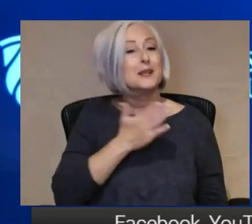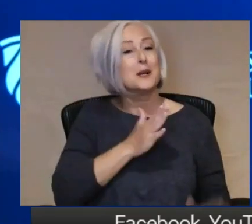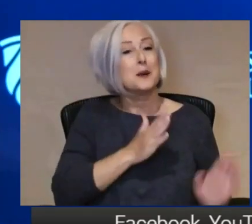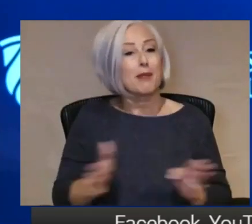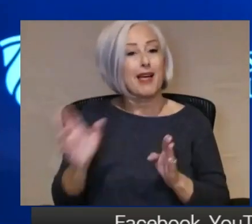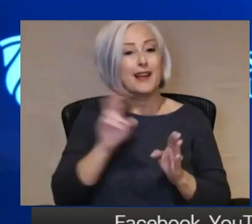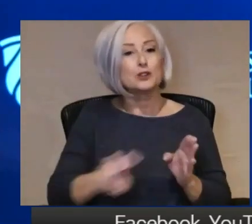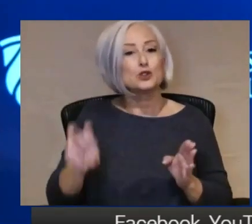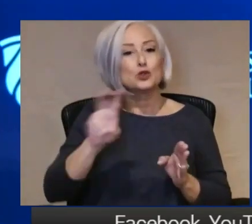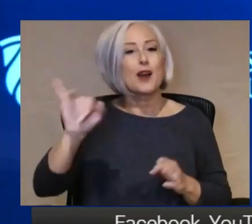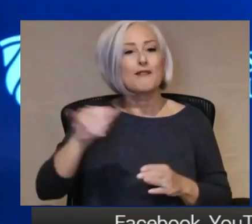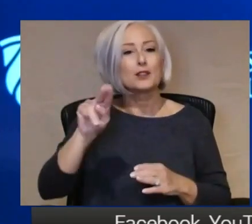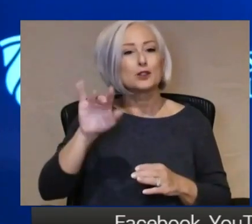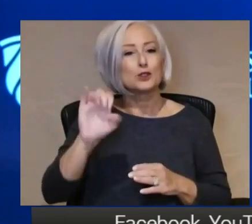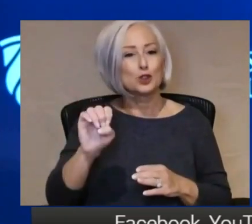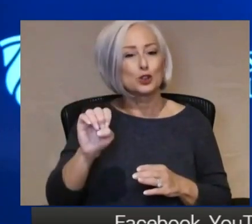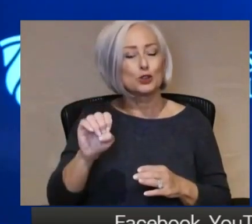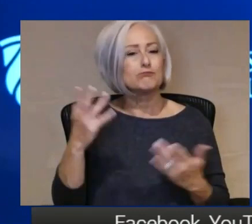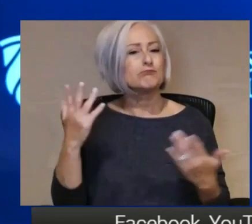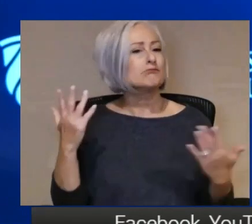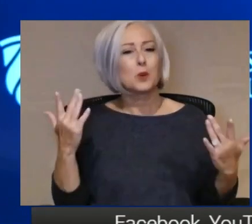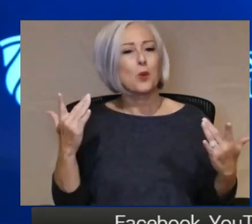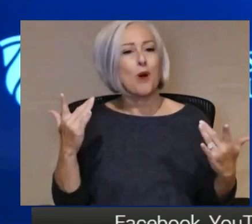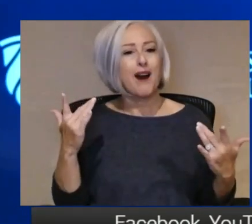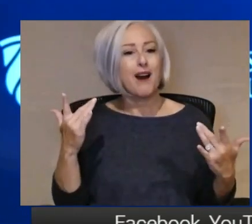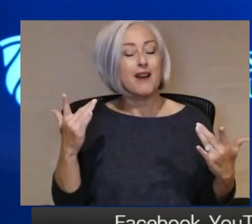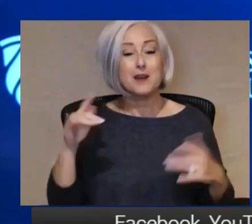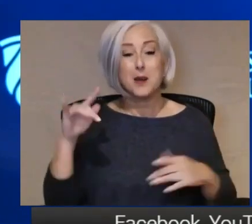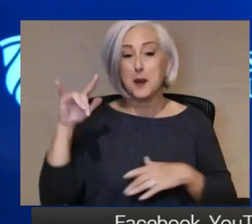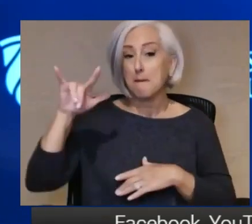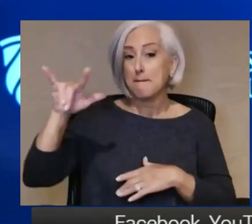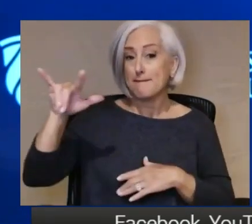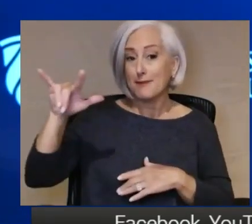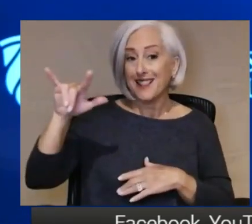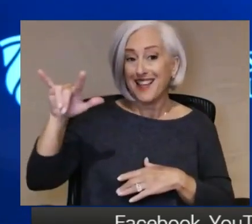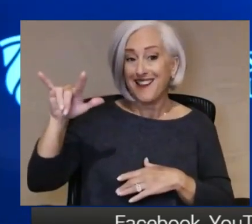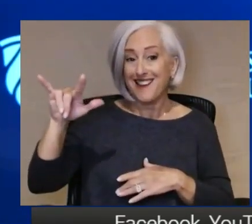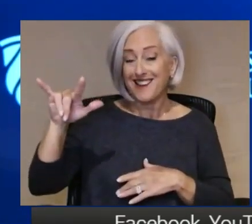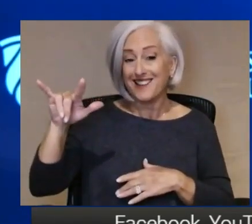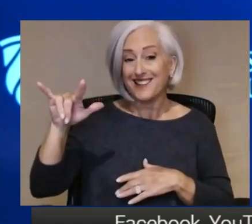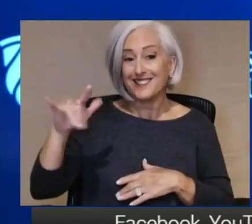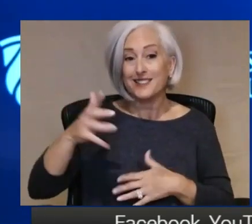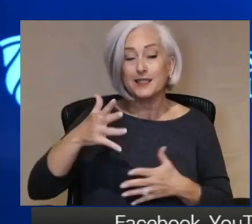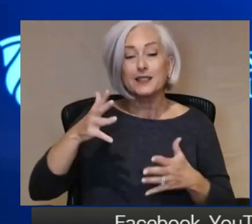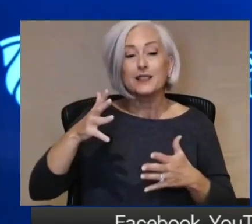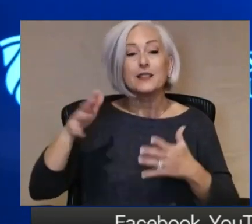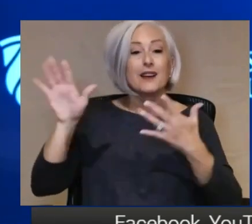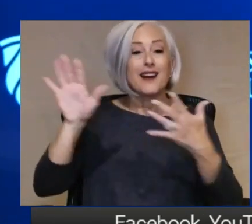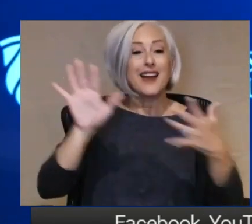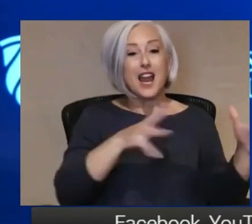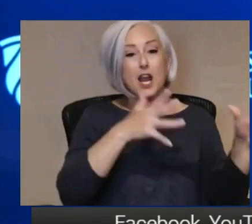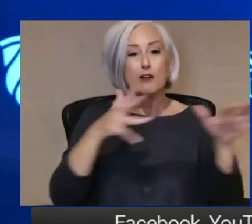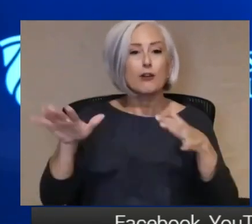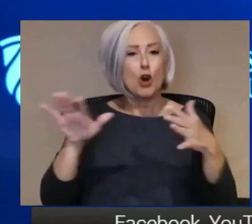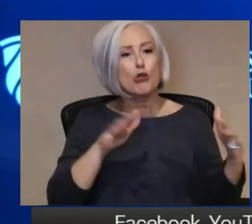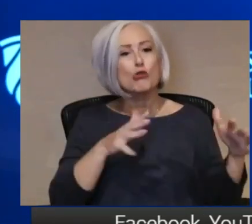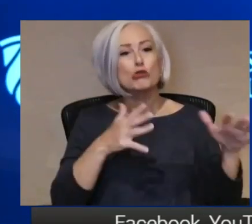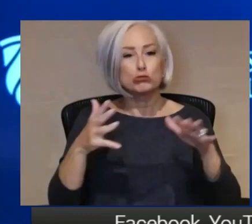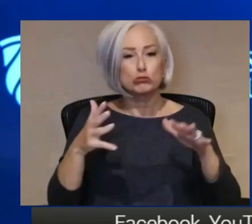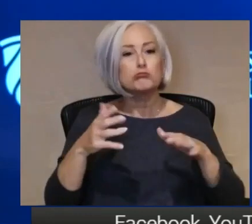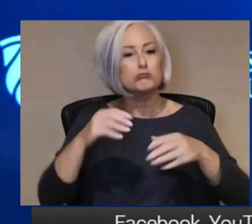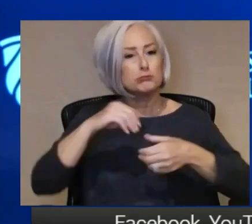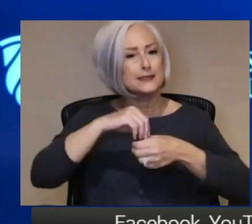why. Airflow on planes is really improved throughout the pandemic. We had Dr. Barkman on